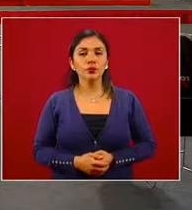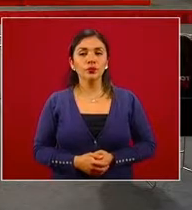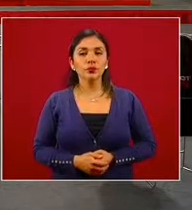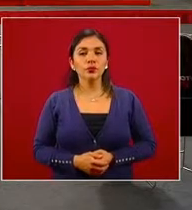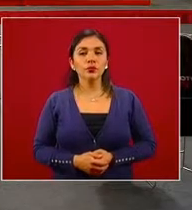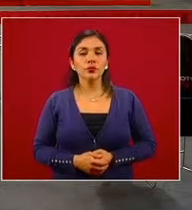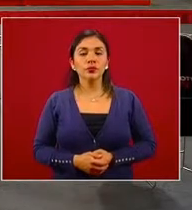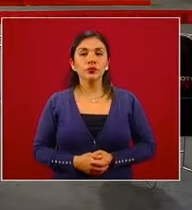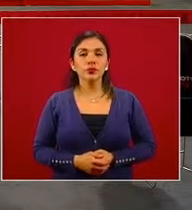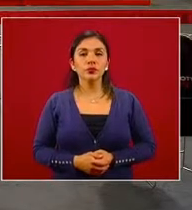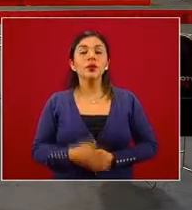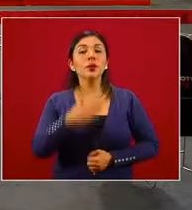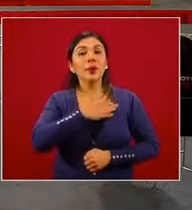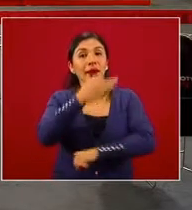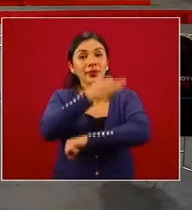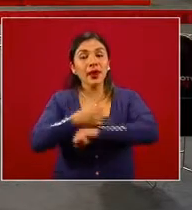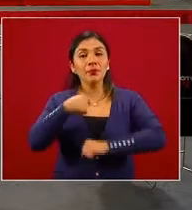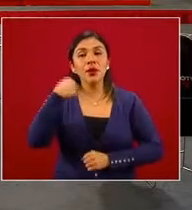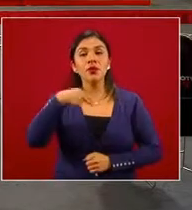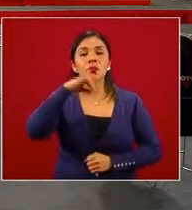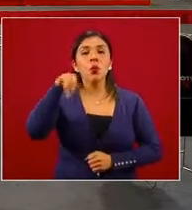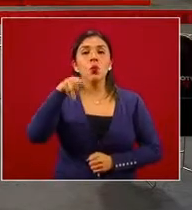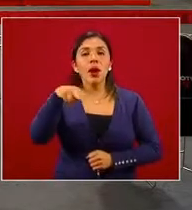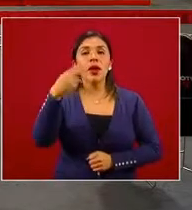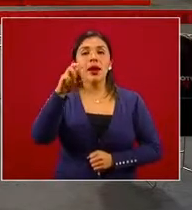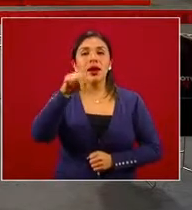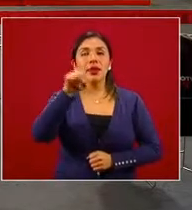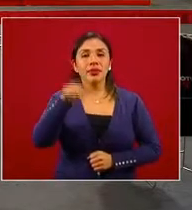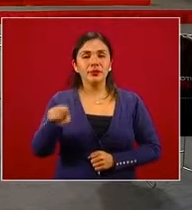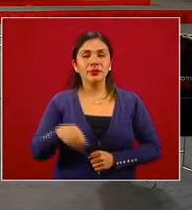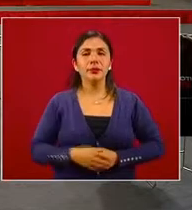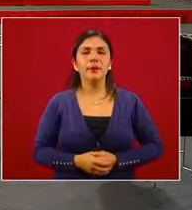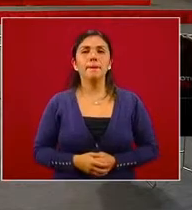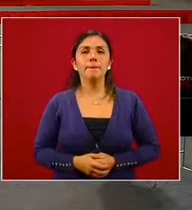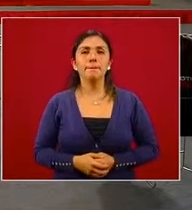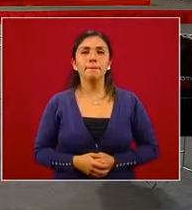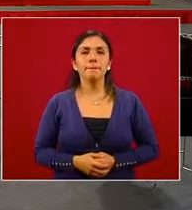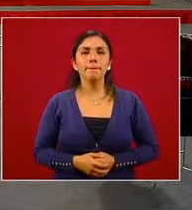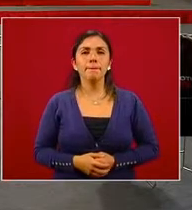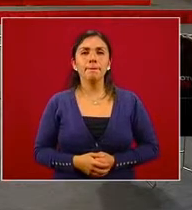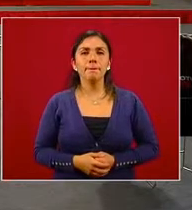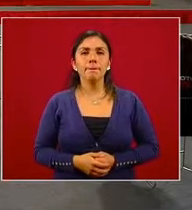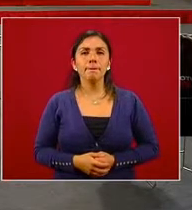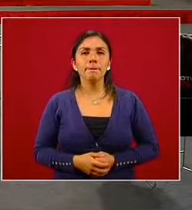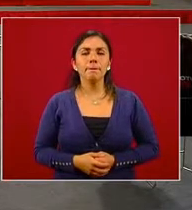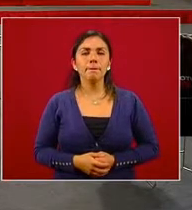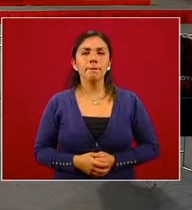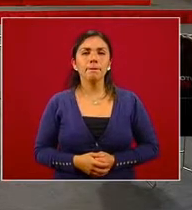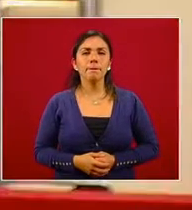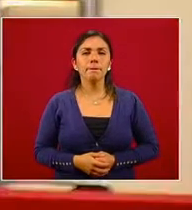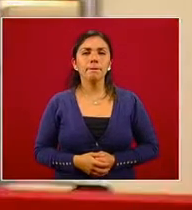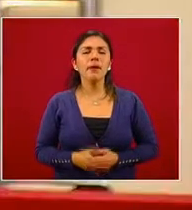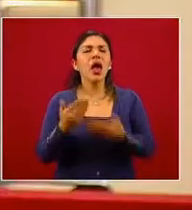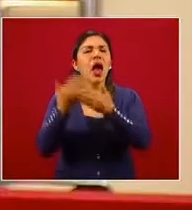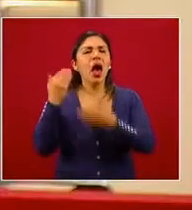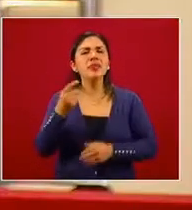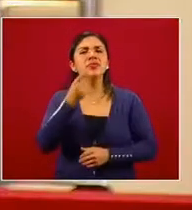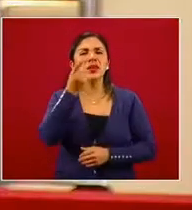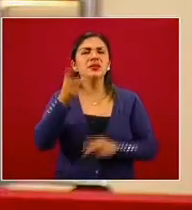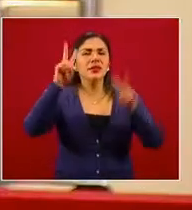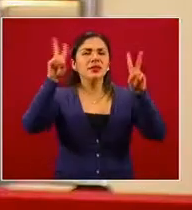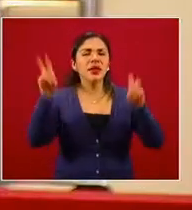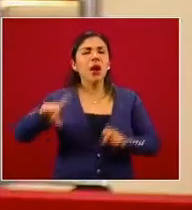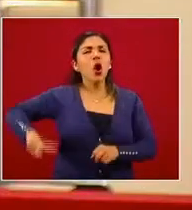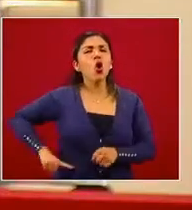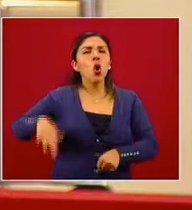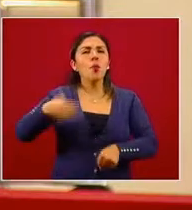You, right? That's what we said. Good afternoon, Juan Hernandez. I'm here from Grupo Canton. I know we were going to